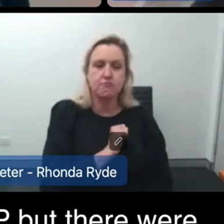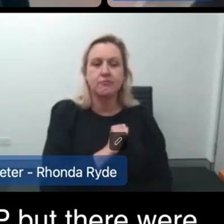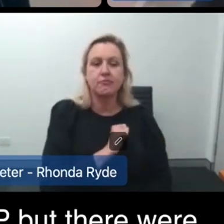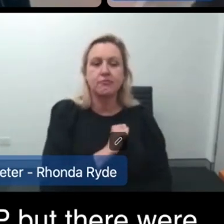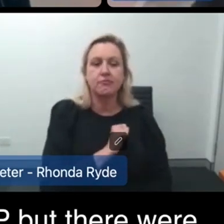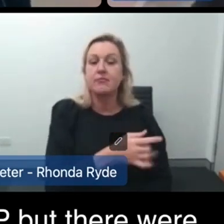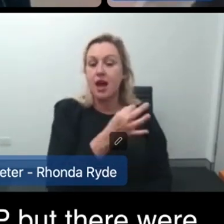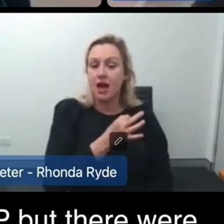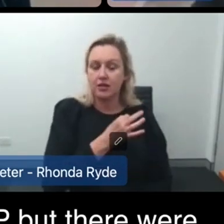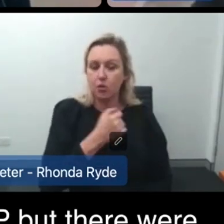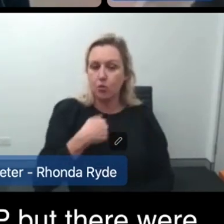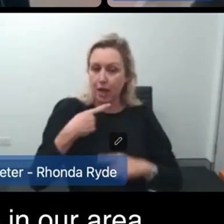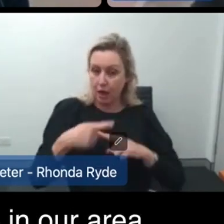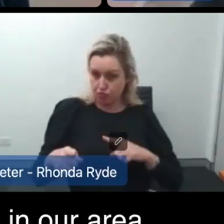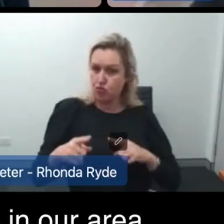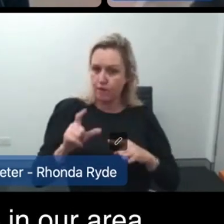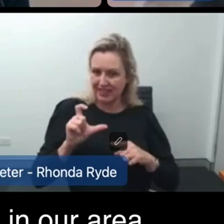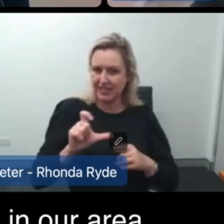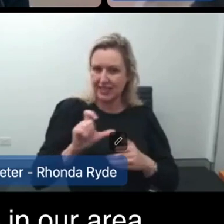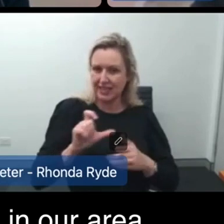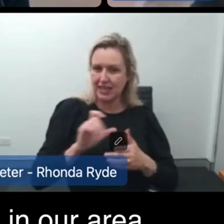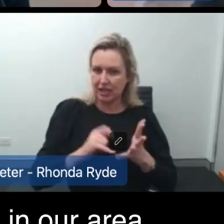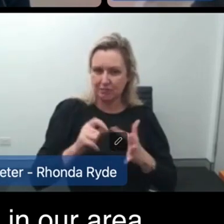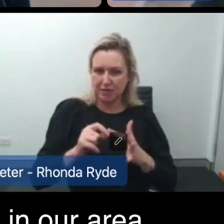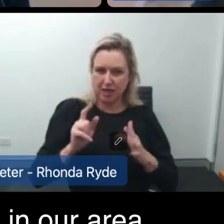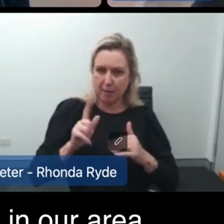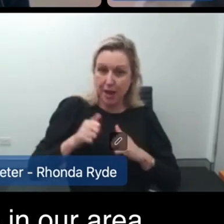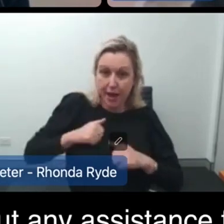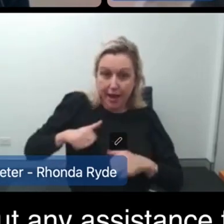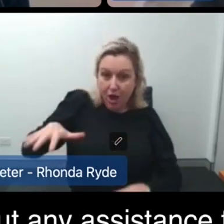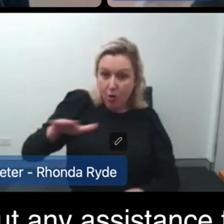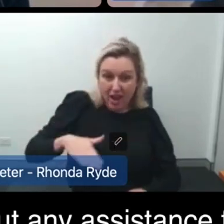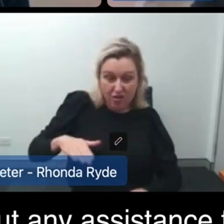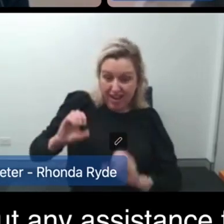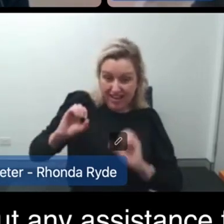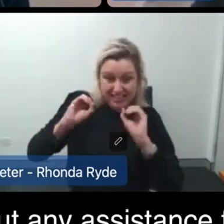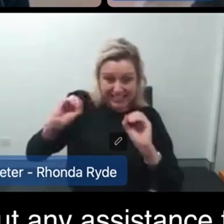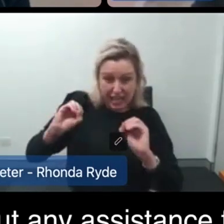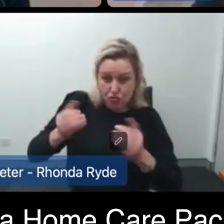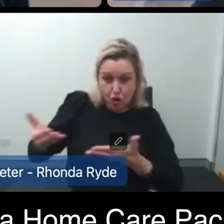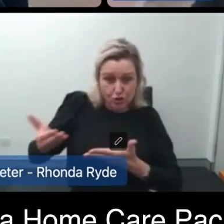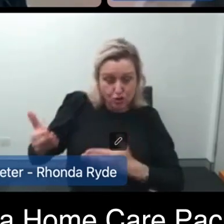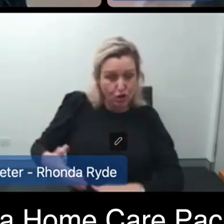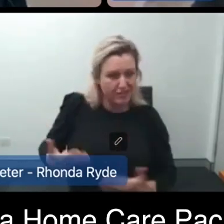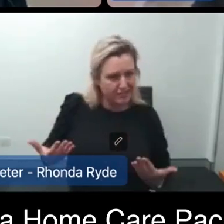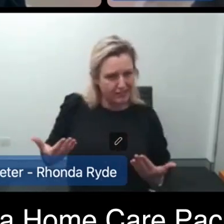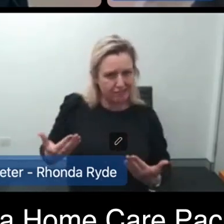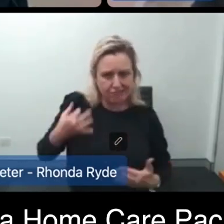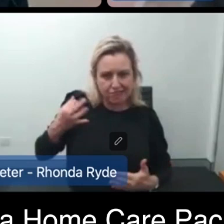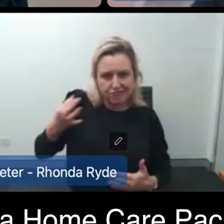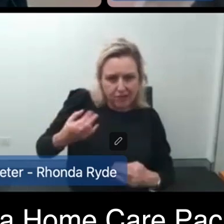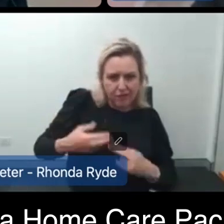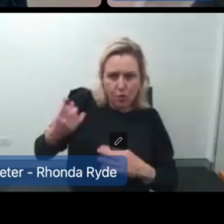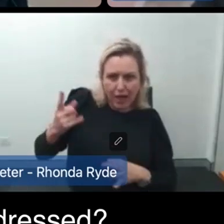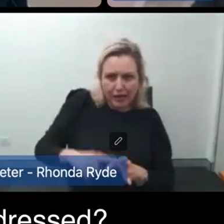We are approved for a CHSP, but there were 0 services available in our area. That meant that we were without any assistance for over a year until we granted